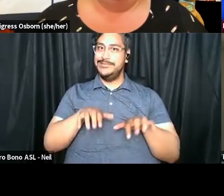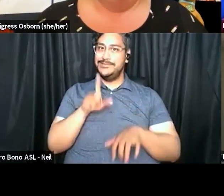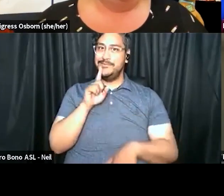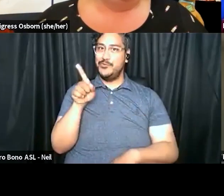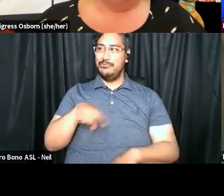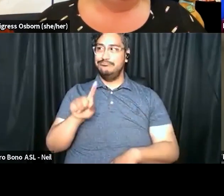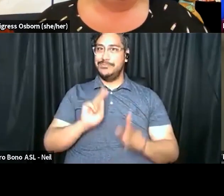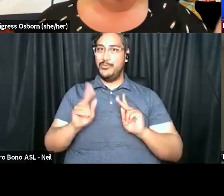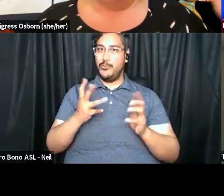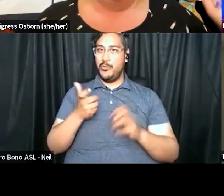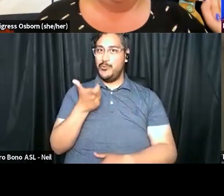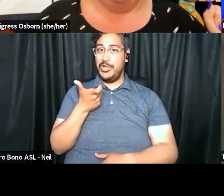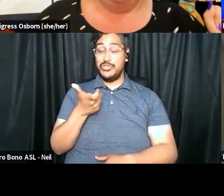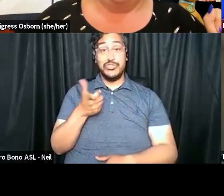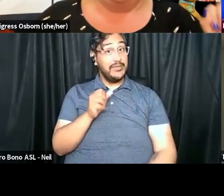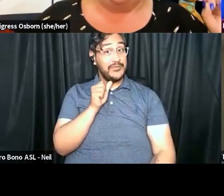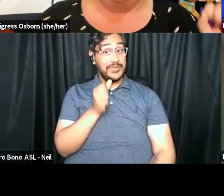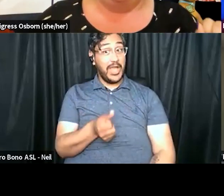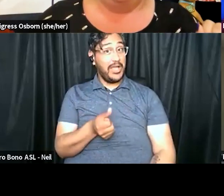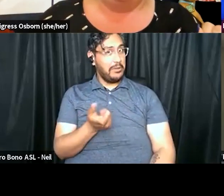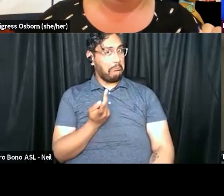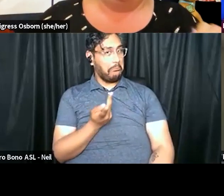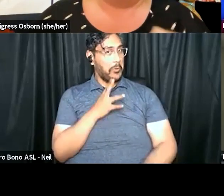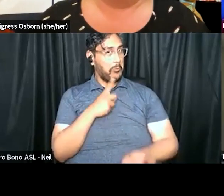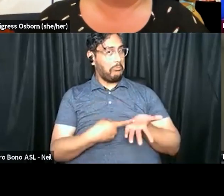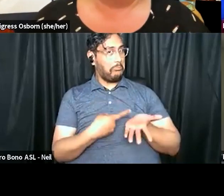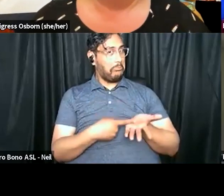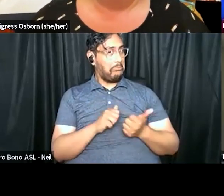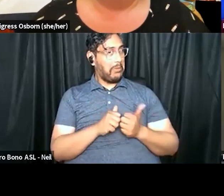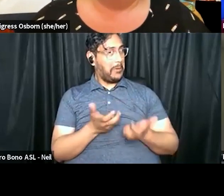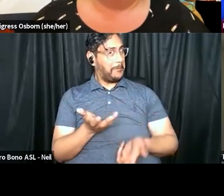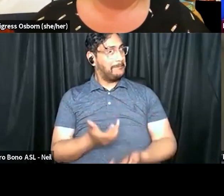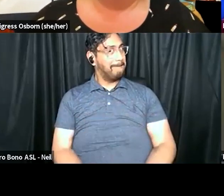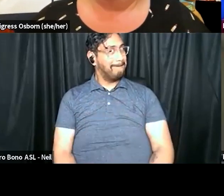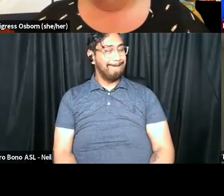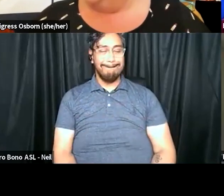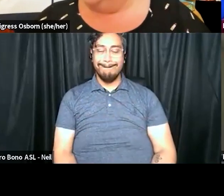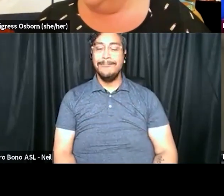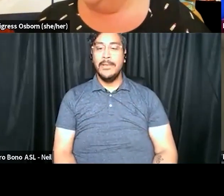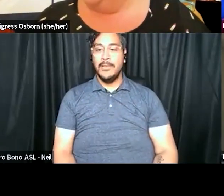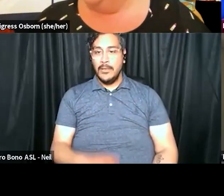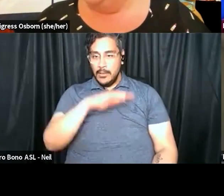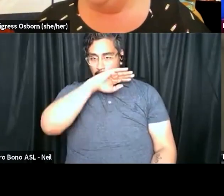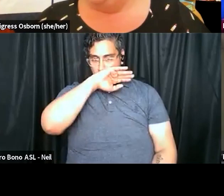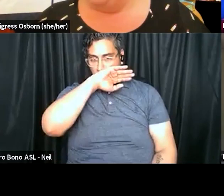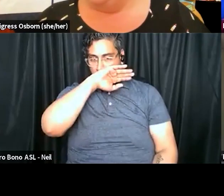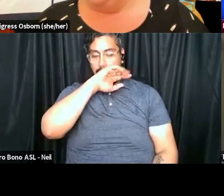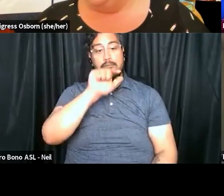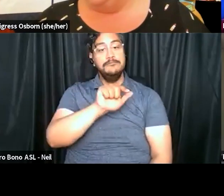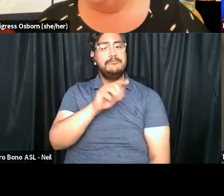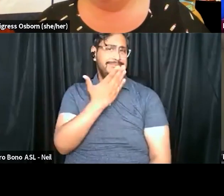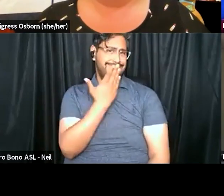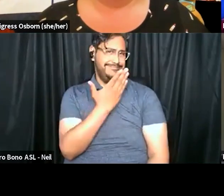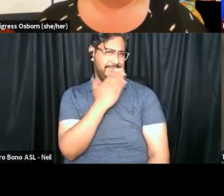And if not, let's maybe talk afterwards about what we could do about that. So next I will introduce you. Thank you,